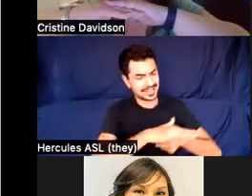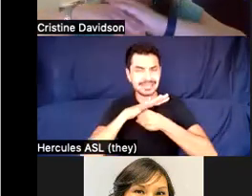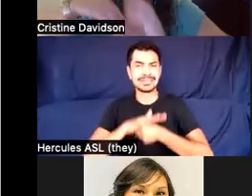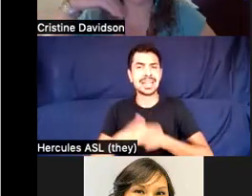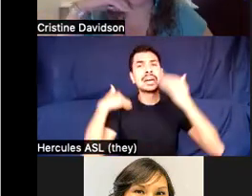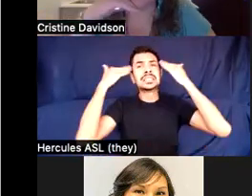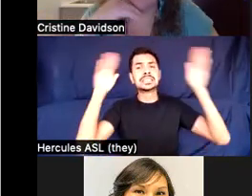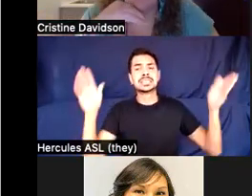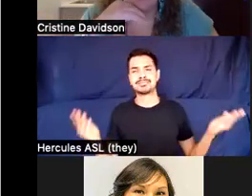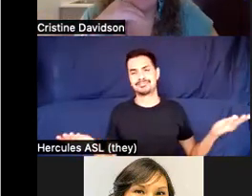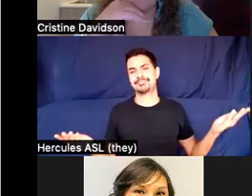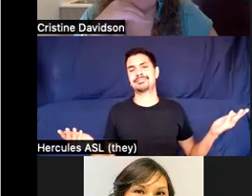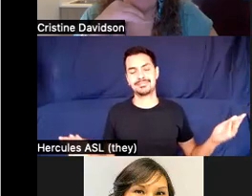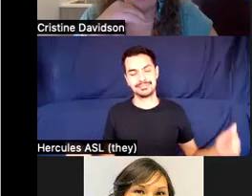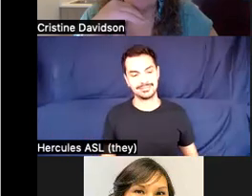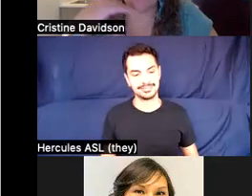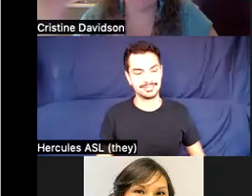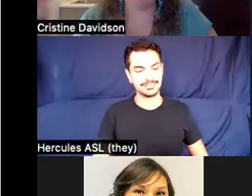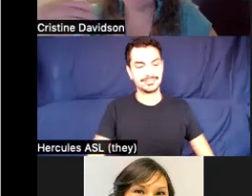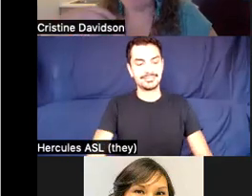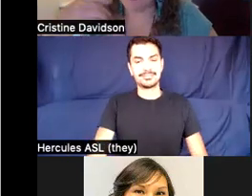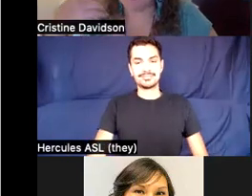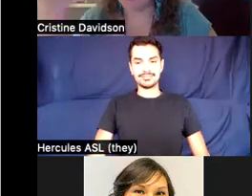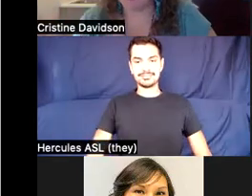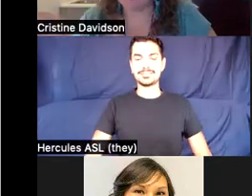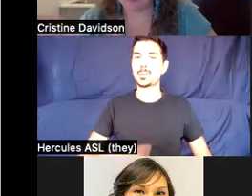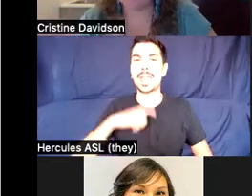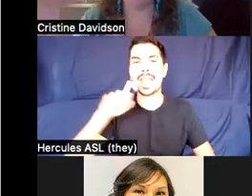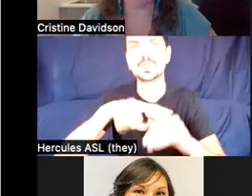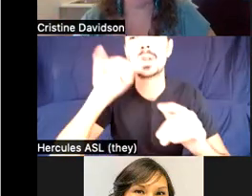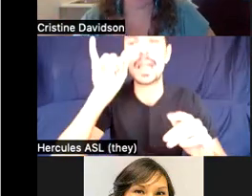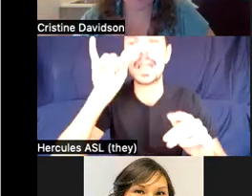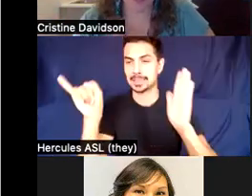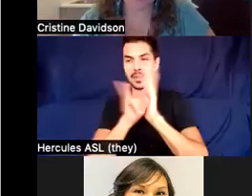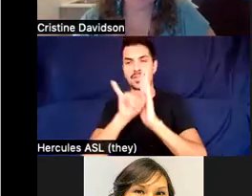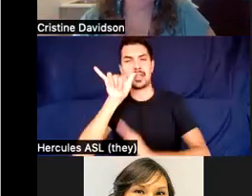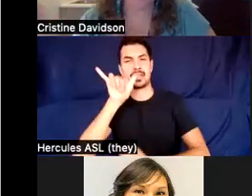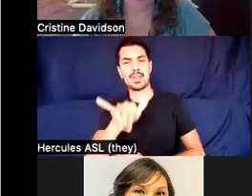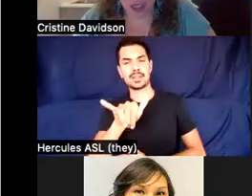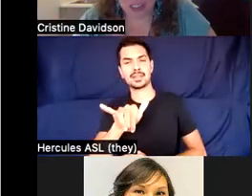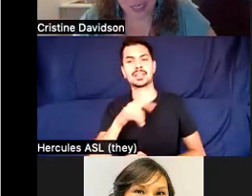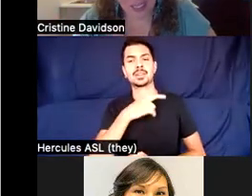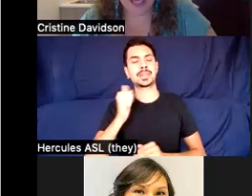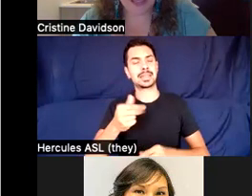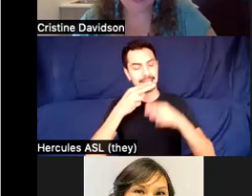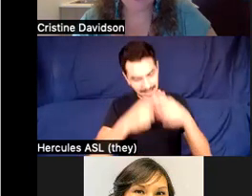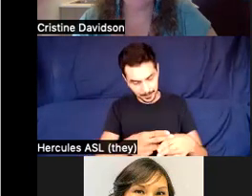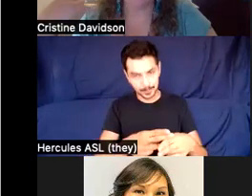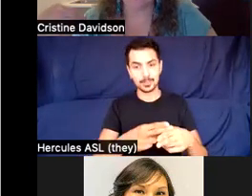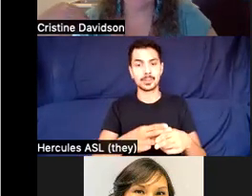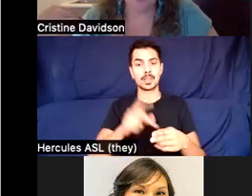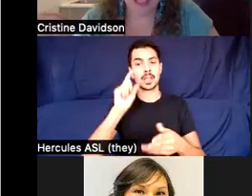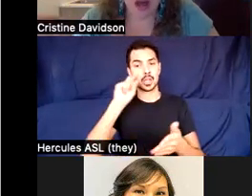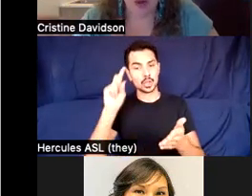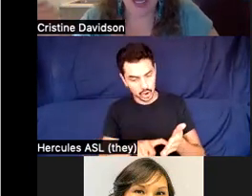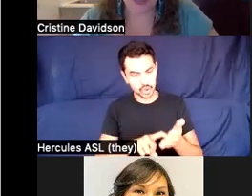right? And to identify that and name that and explore that and understand that is